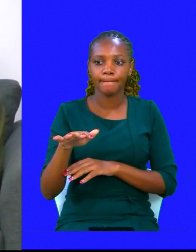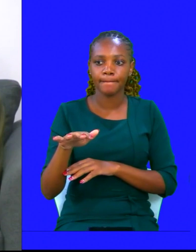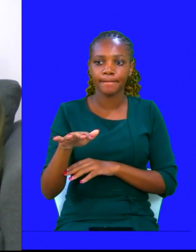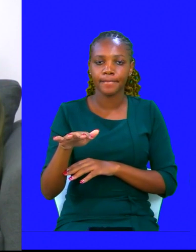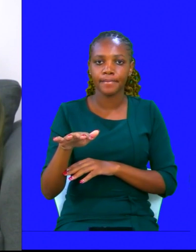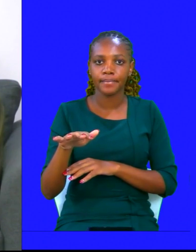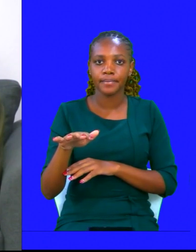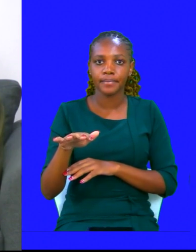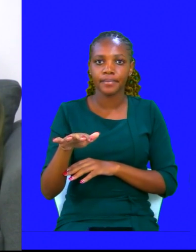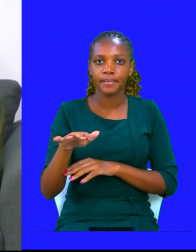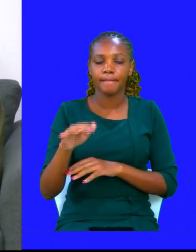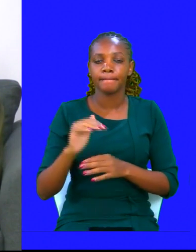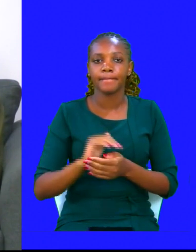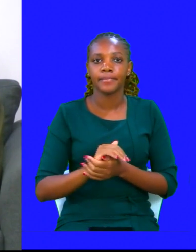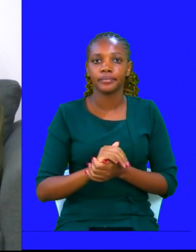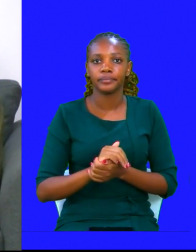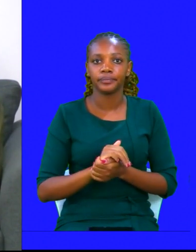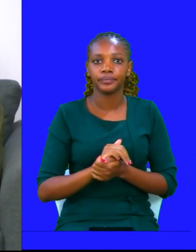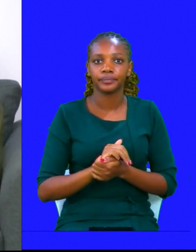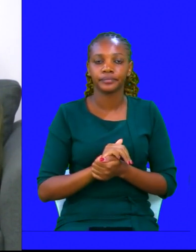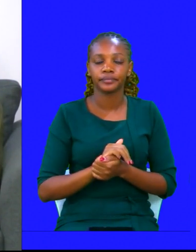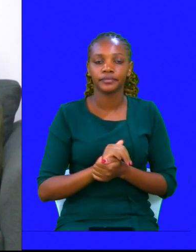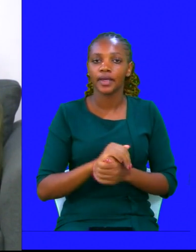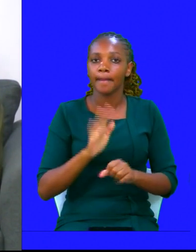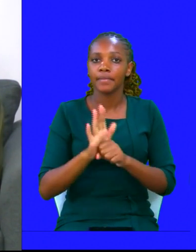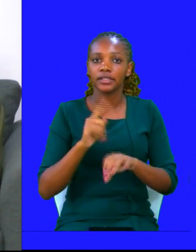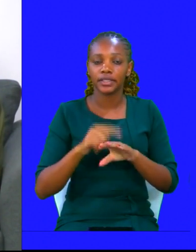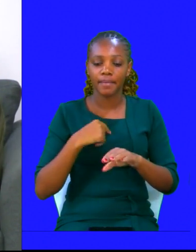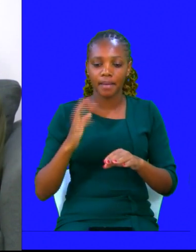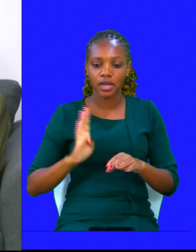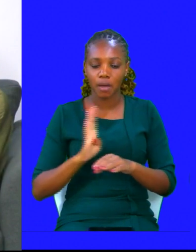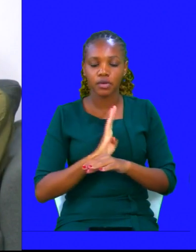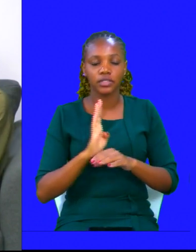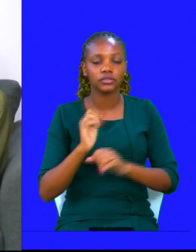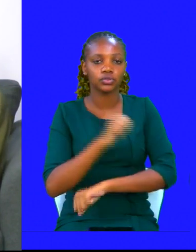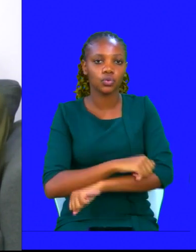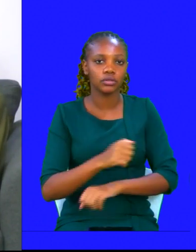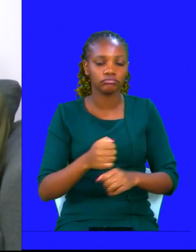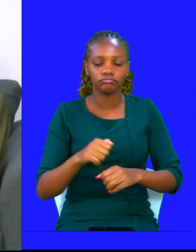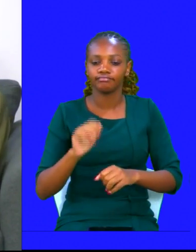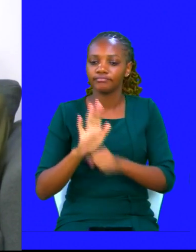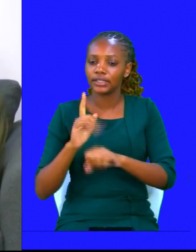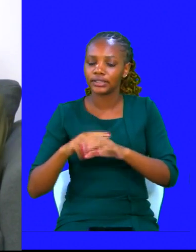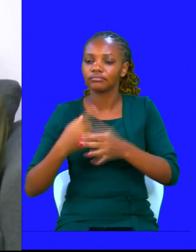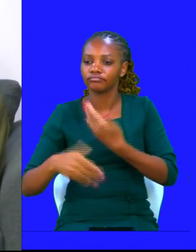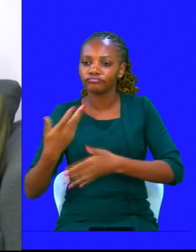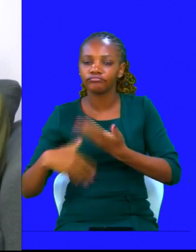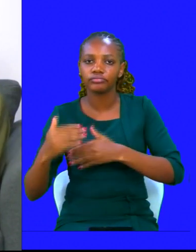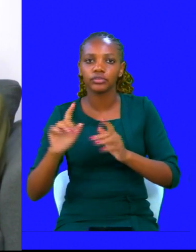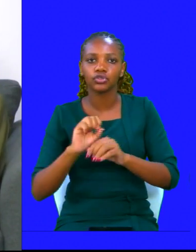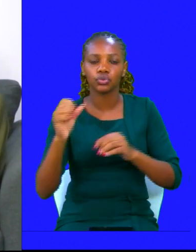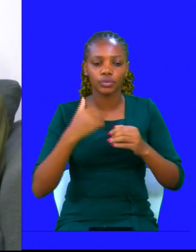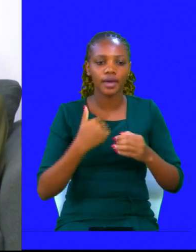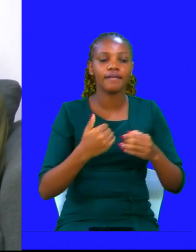I've grown up in a boarding school most of the time. So you are mostly interacting with your mates. And when you go home, definitely you have these friends of